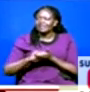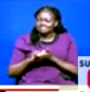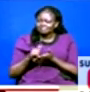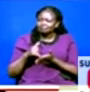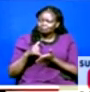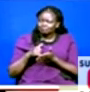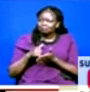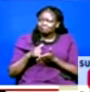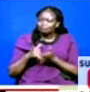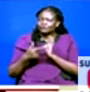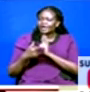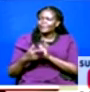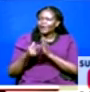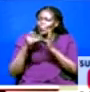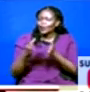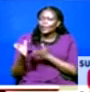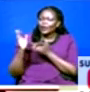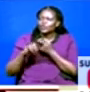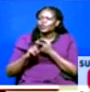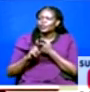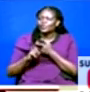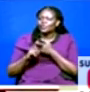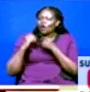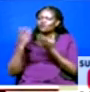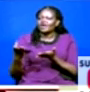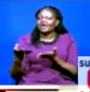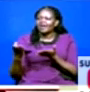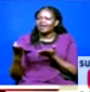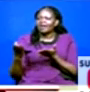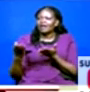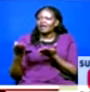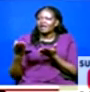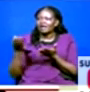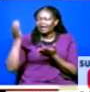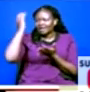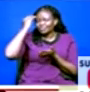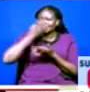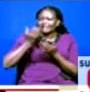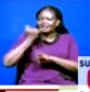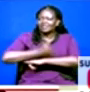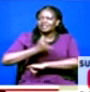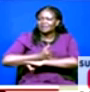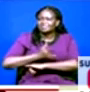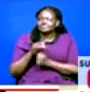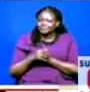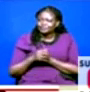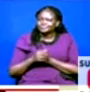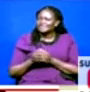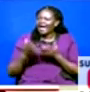Take, for example, infrastructure to be able to offer education in any institution is a